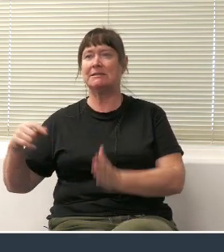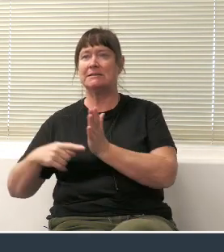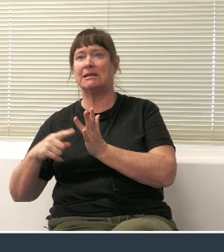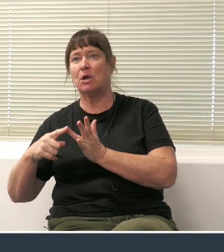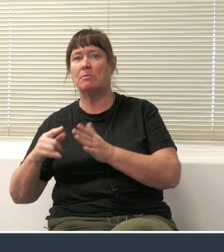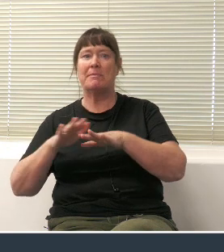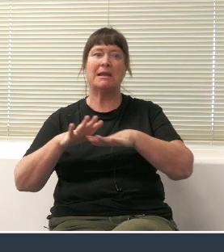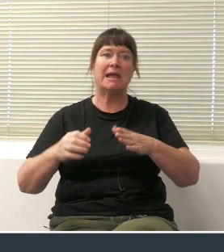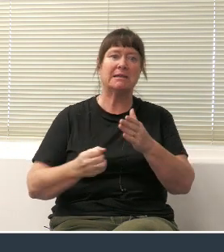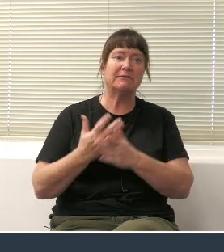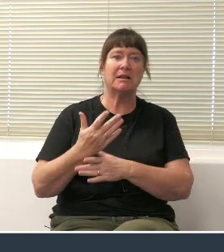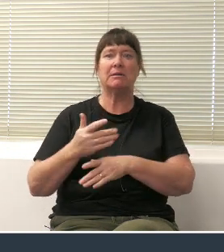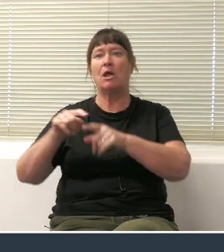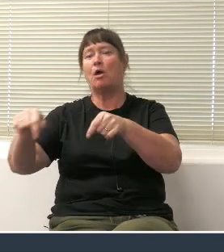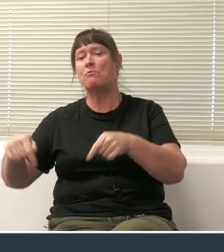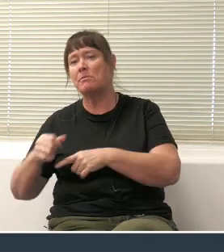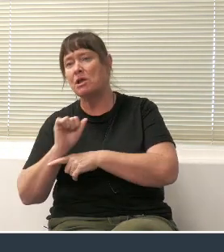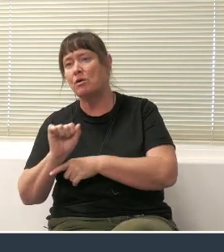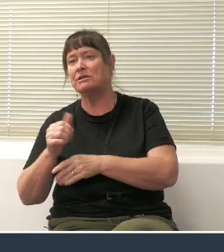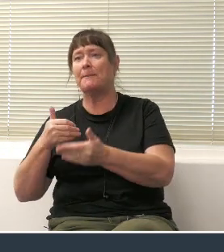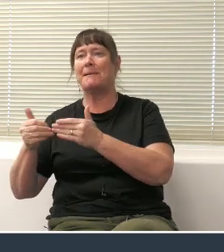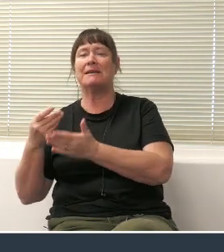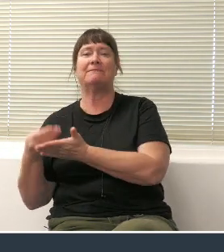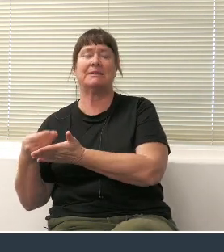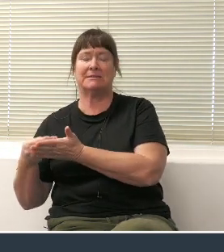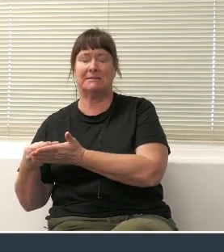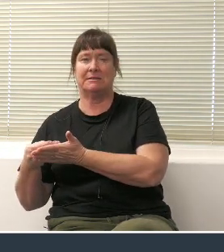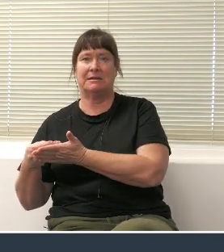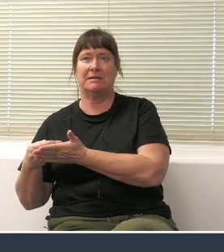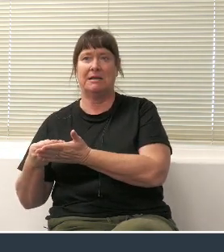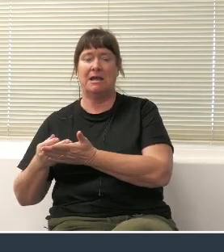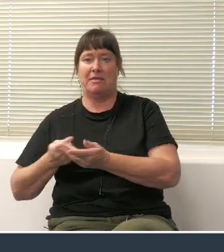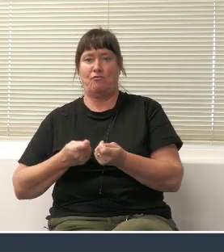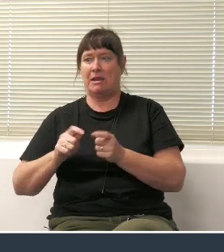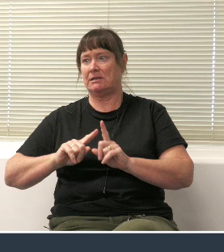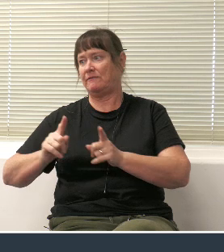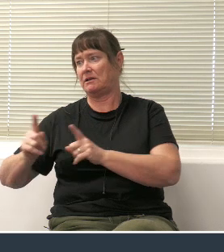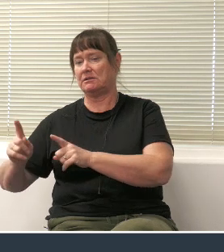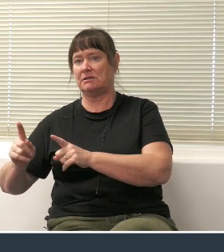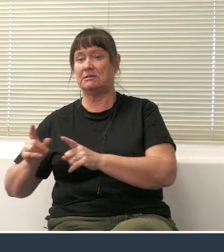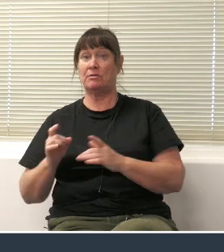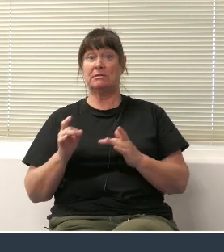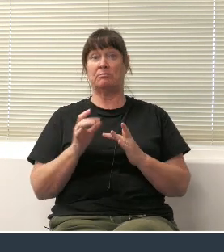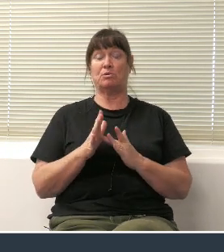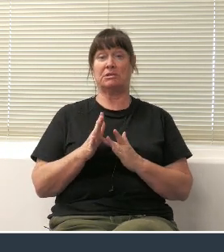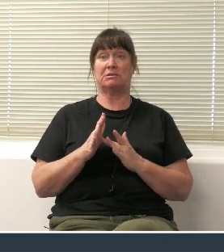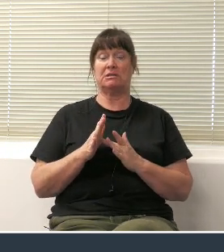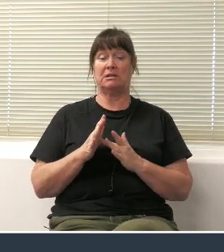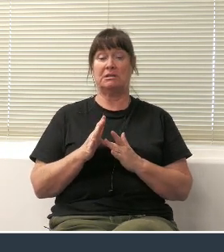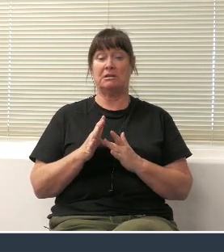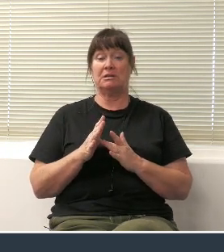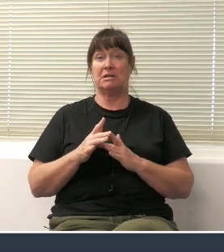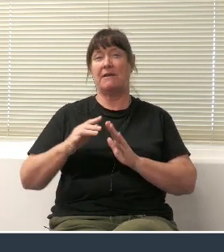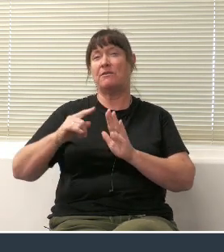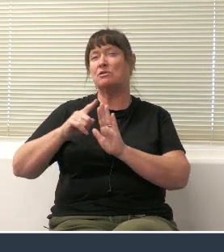potentially land development, property ownership, managed funds. And so they all run slightly differently, and it's important to have